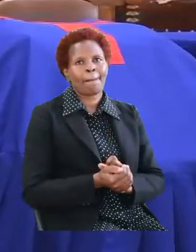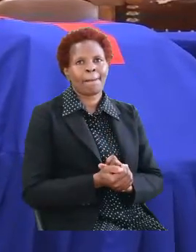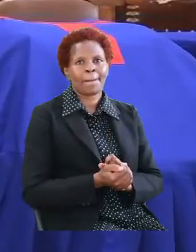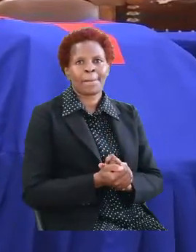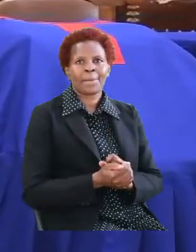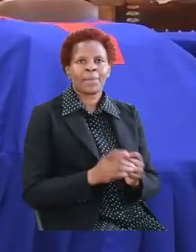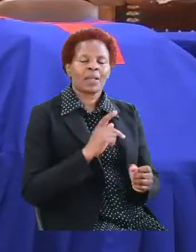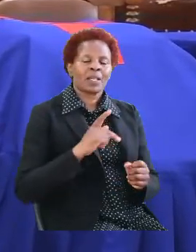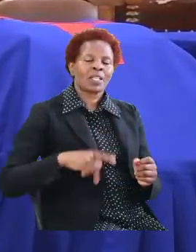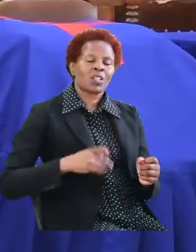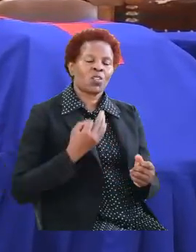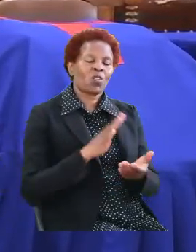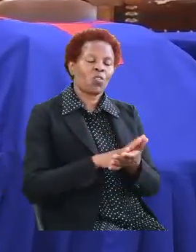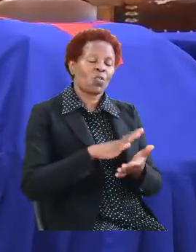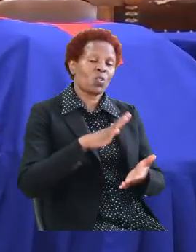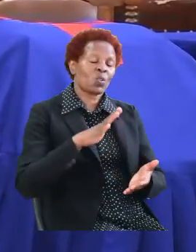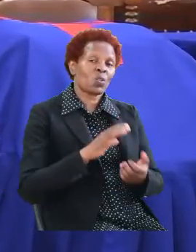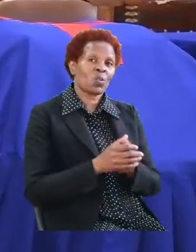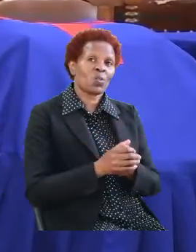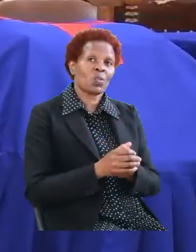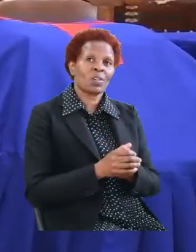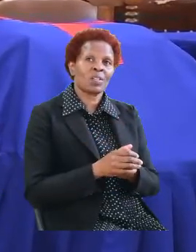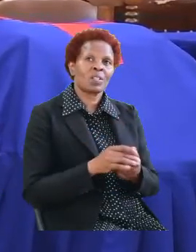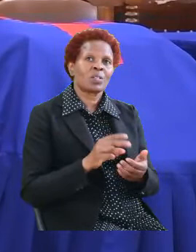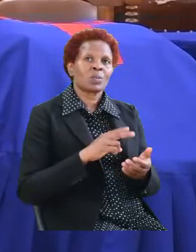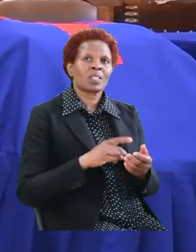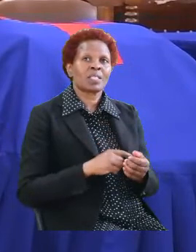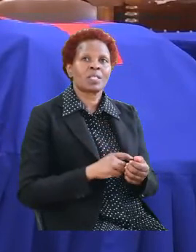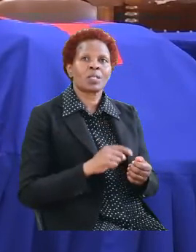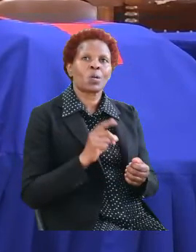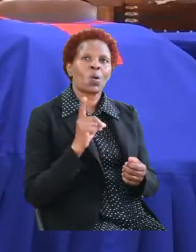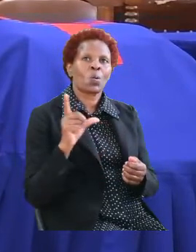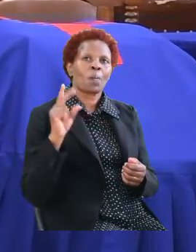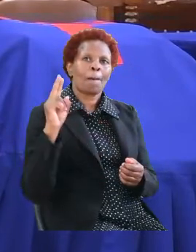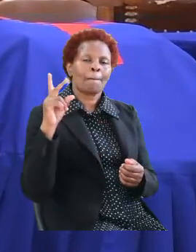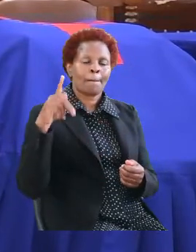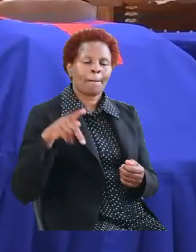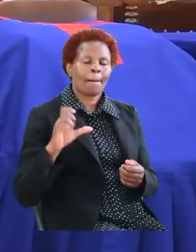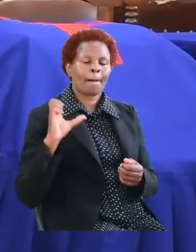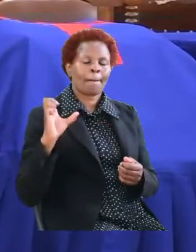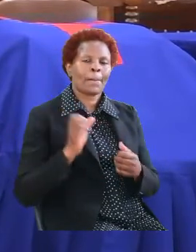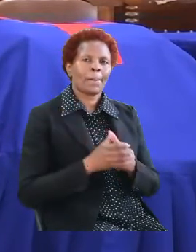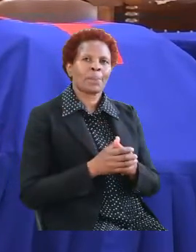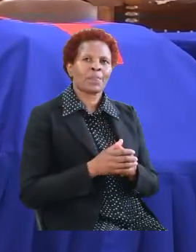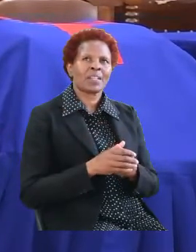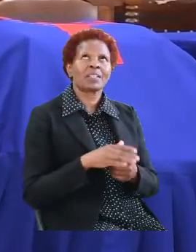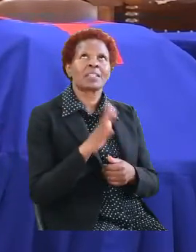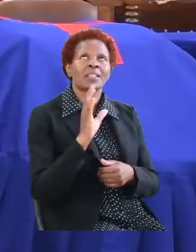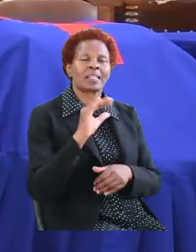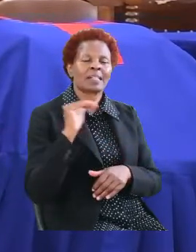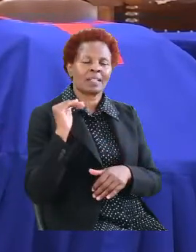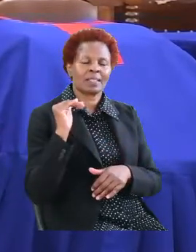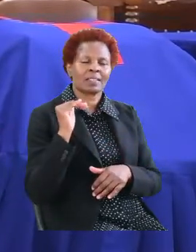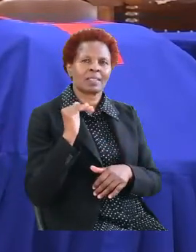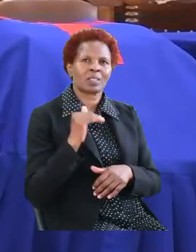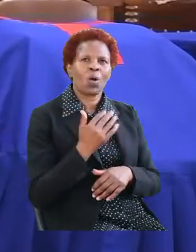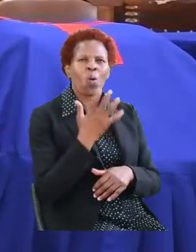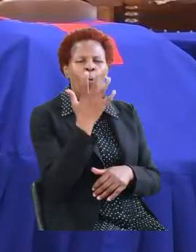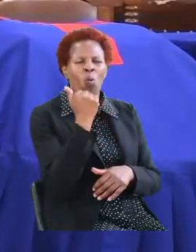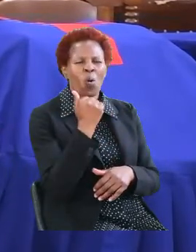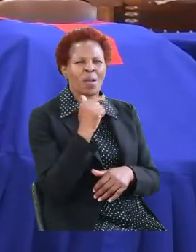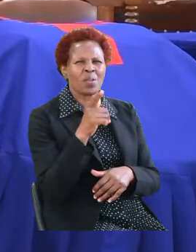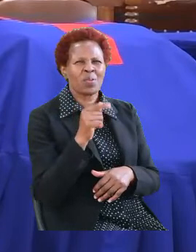so the King of Glory speaks in the book of Luke, where we have read. And the Lord is asking, why are